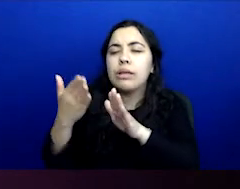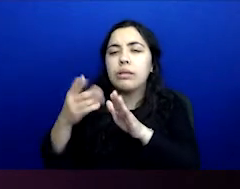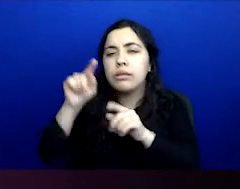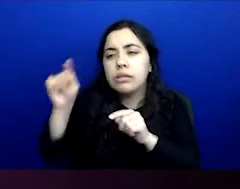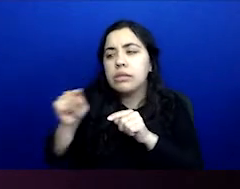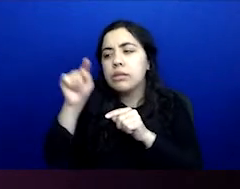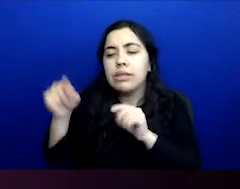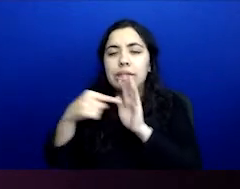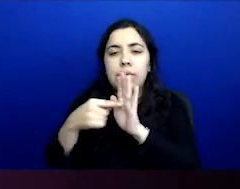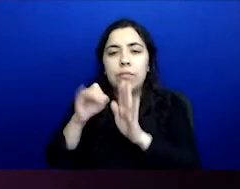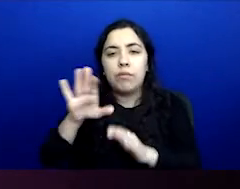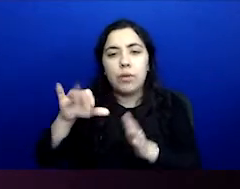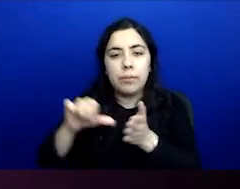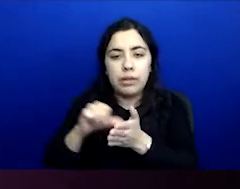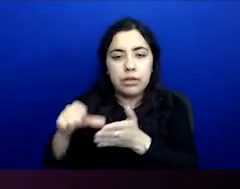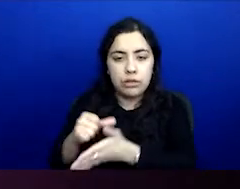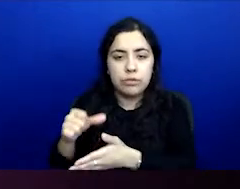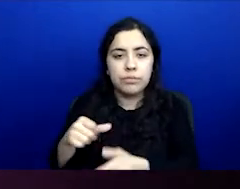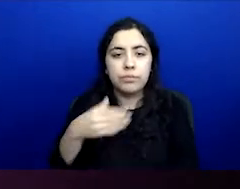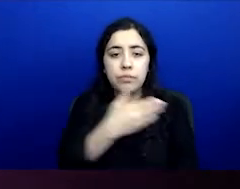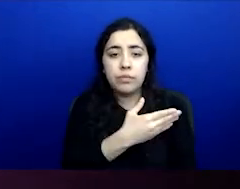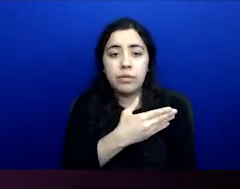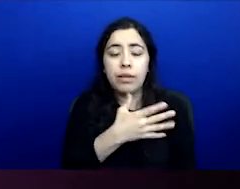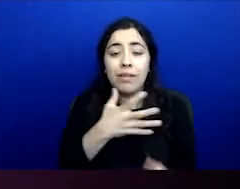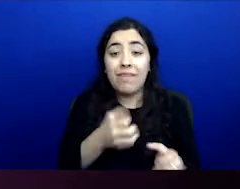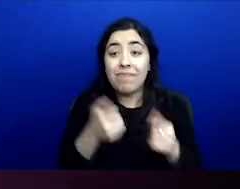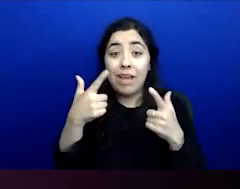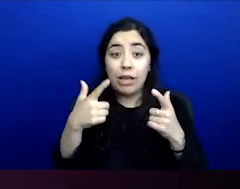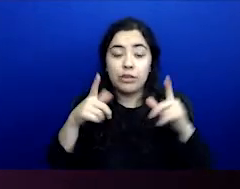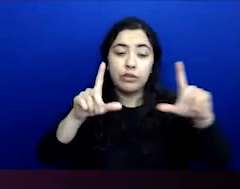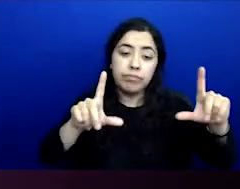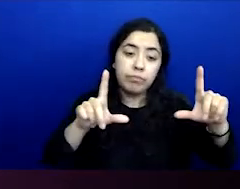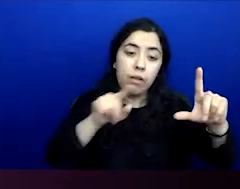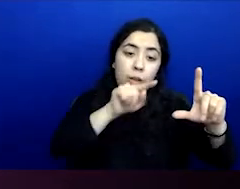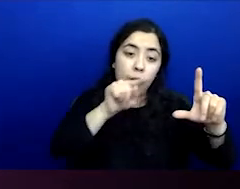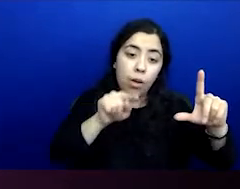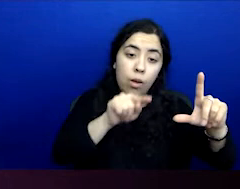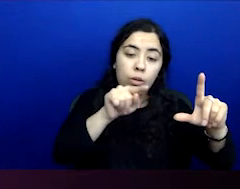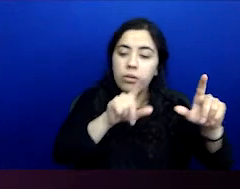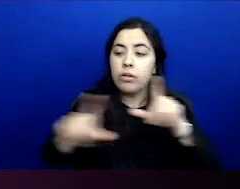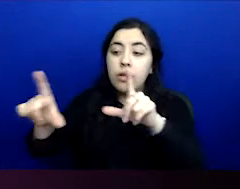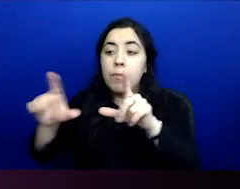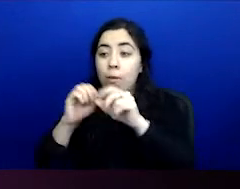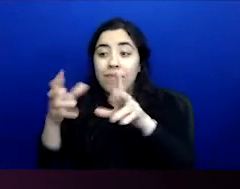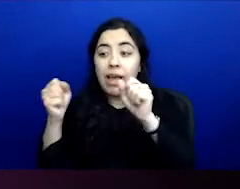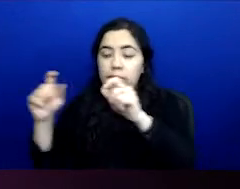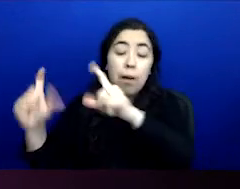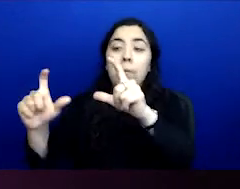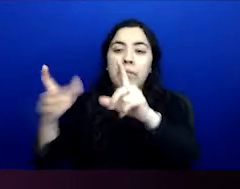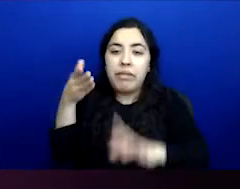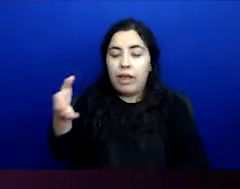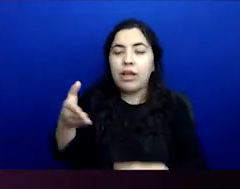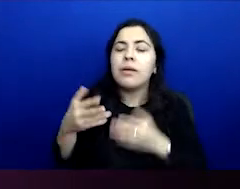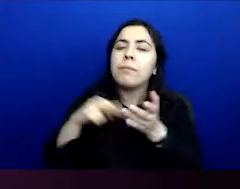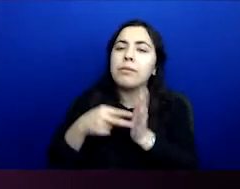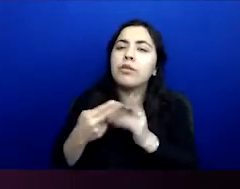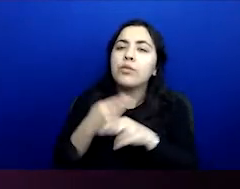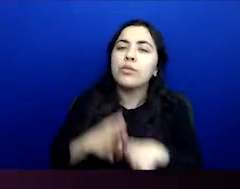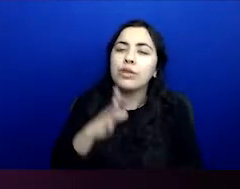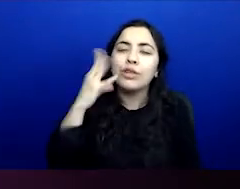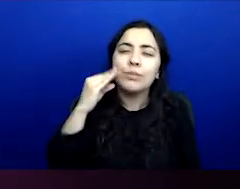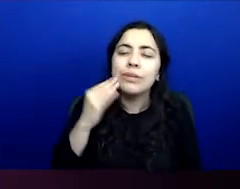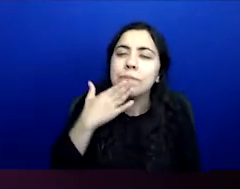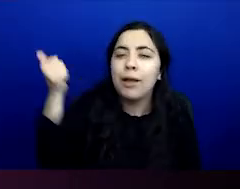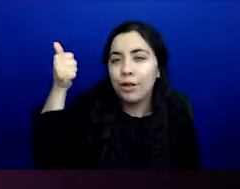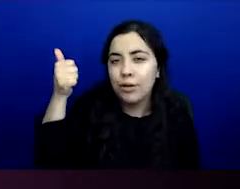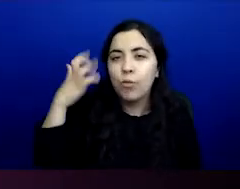shoe here, the faster we can get that image on the page, the better user experience you're going to have. So we want to optimize for that